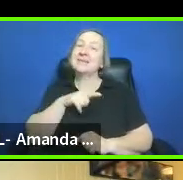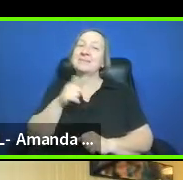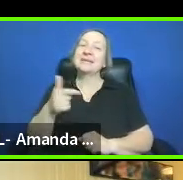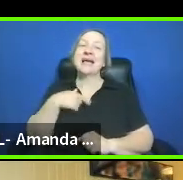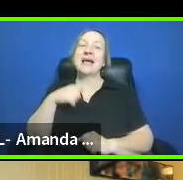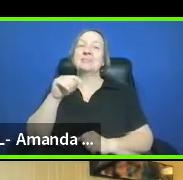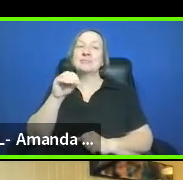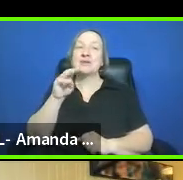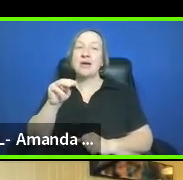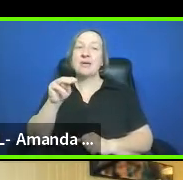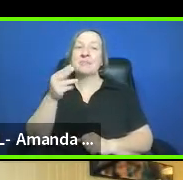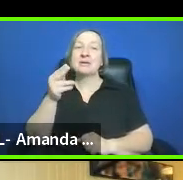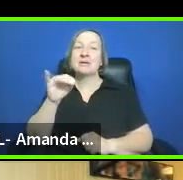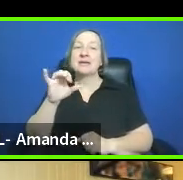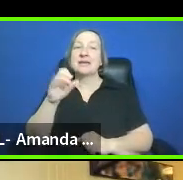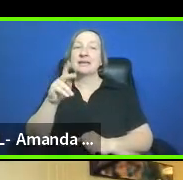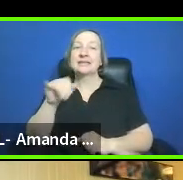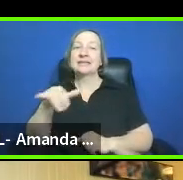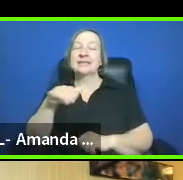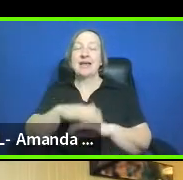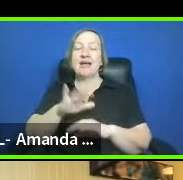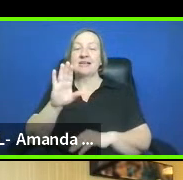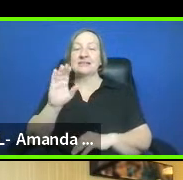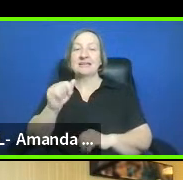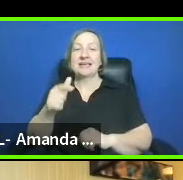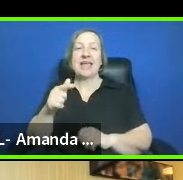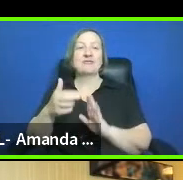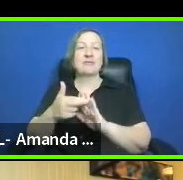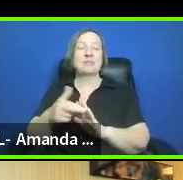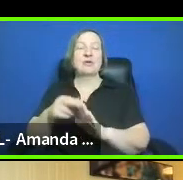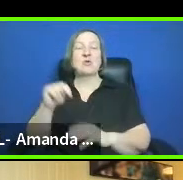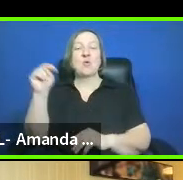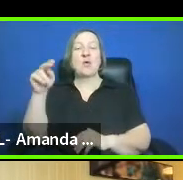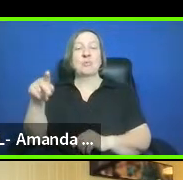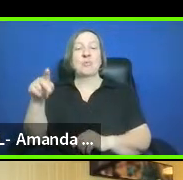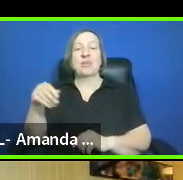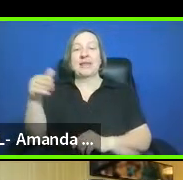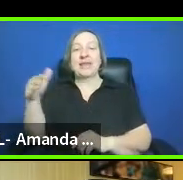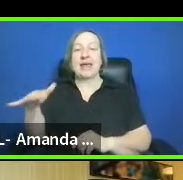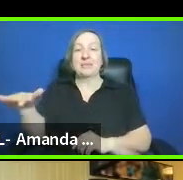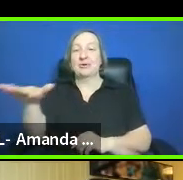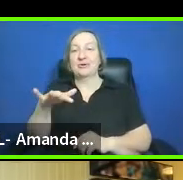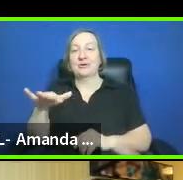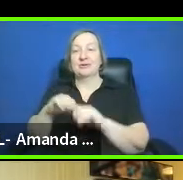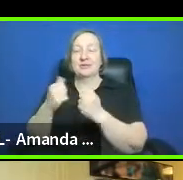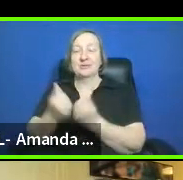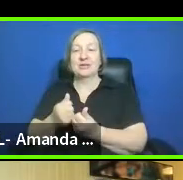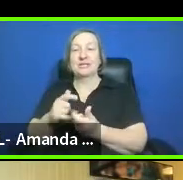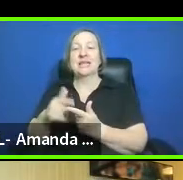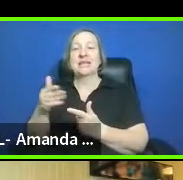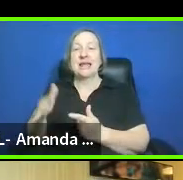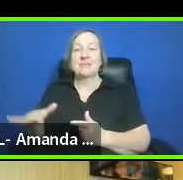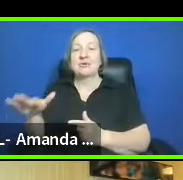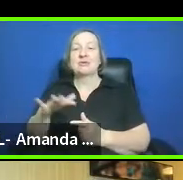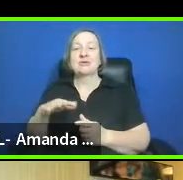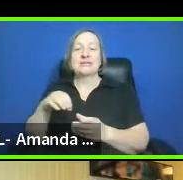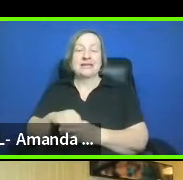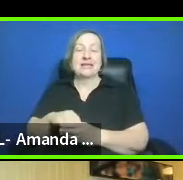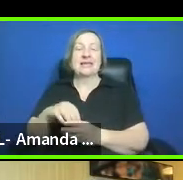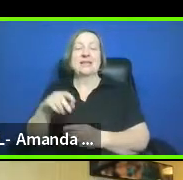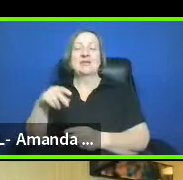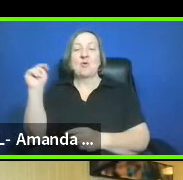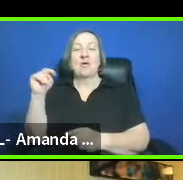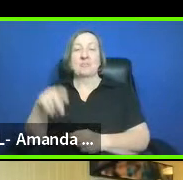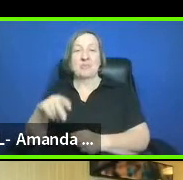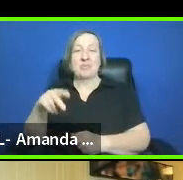Tom Hickey. I'm on the CAG representing the North Portland neighborhood associations and the neighborhoods in North Portland.